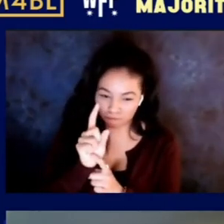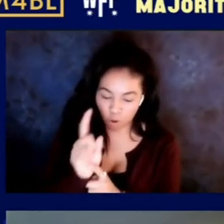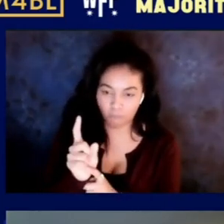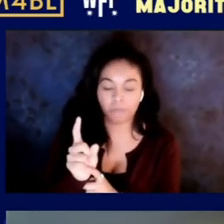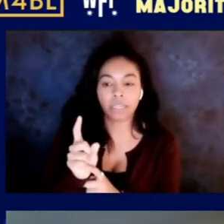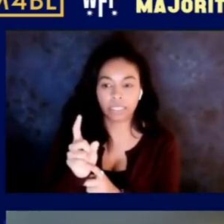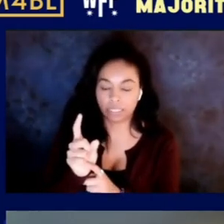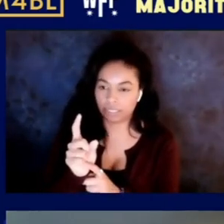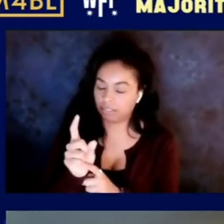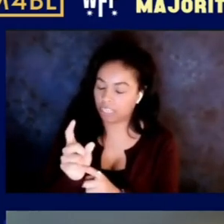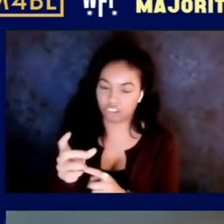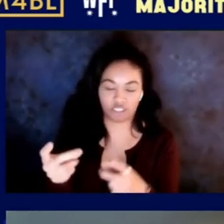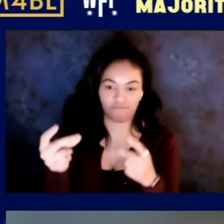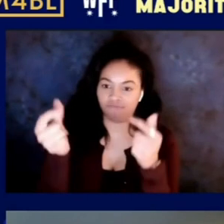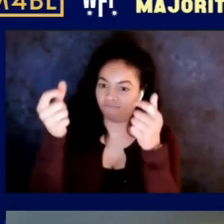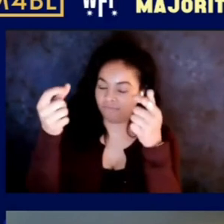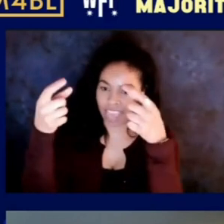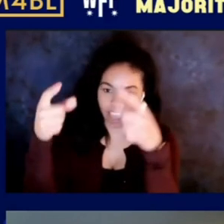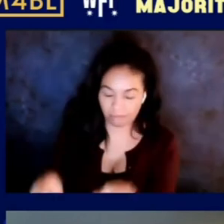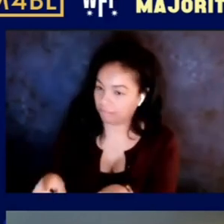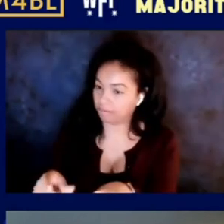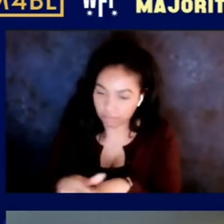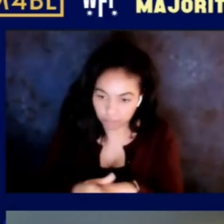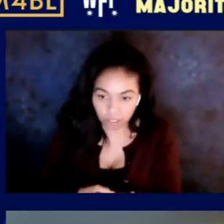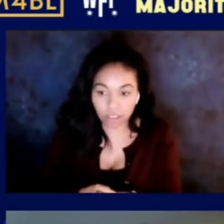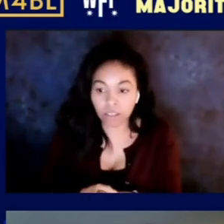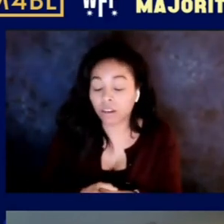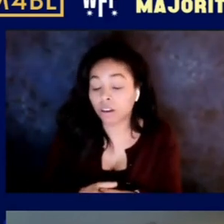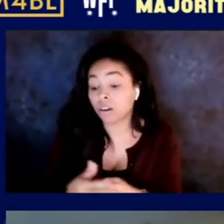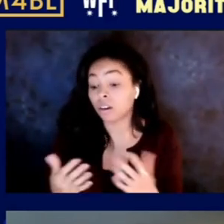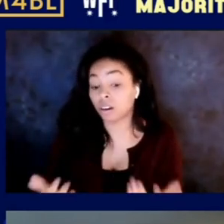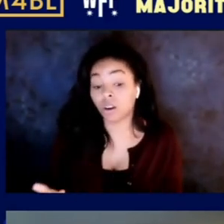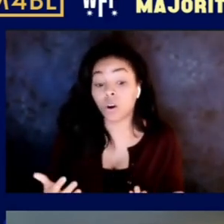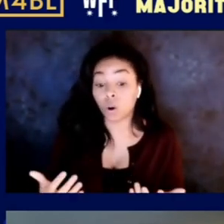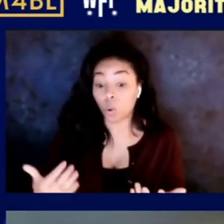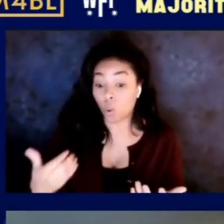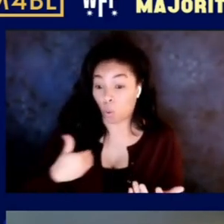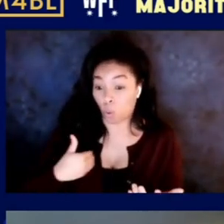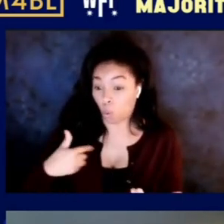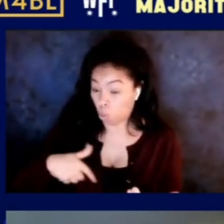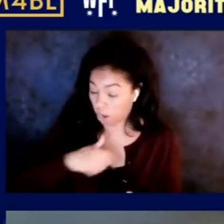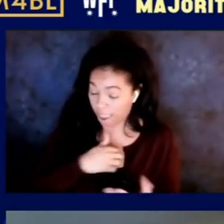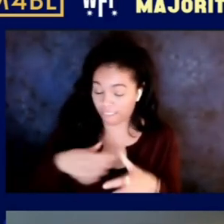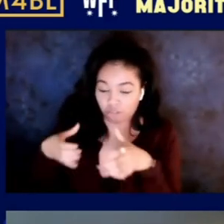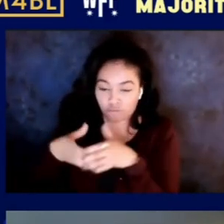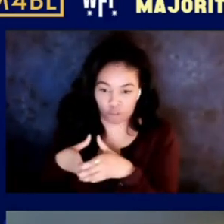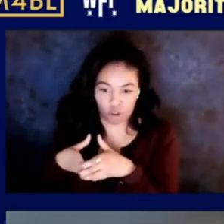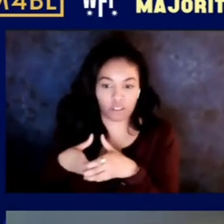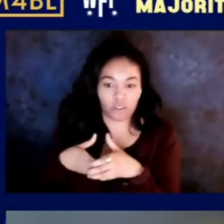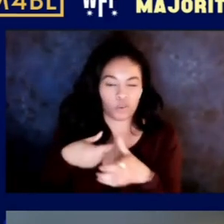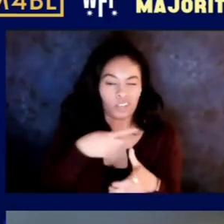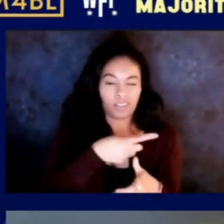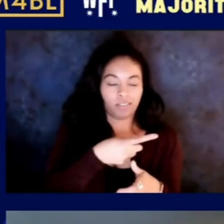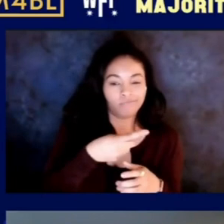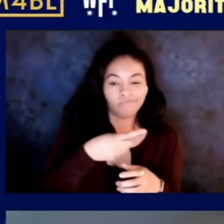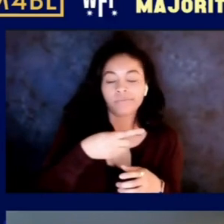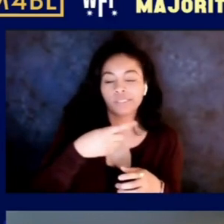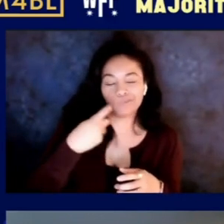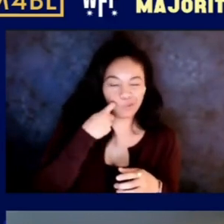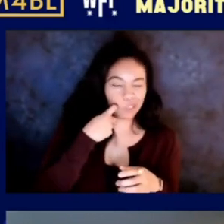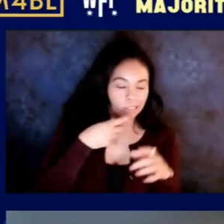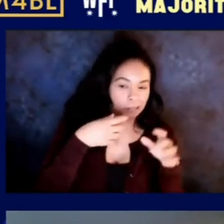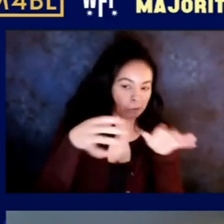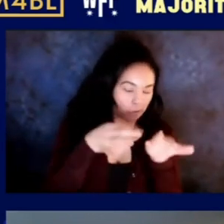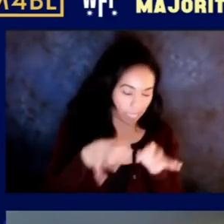spontaneous. We have basically a squad that was just detailed that basically is a